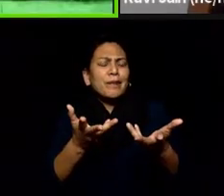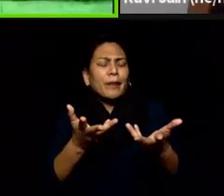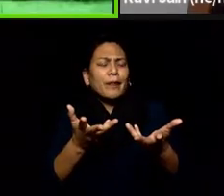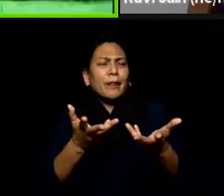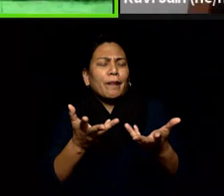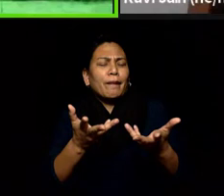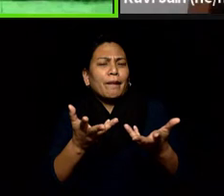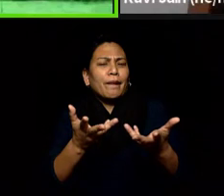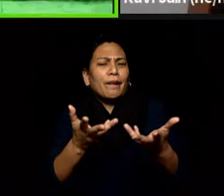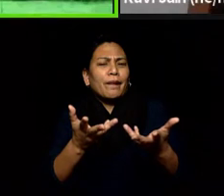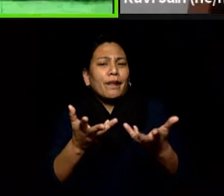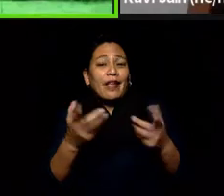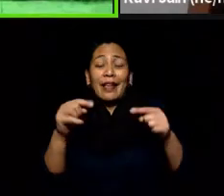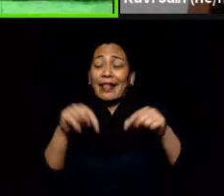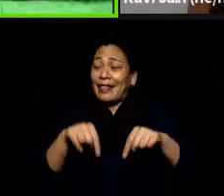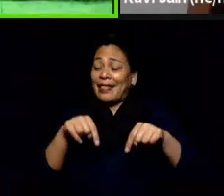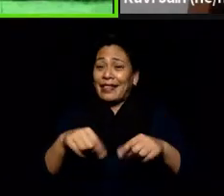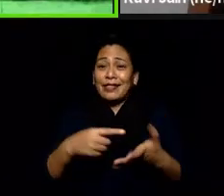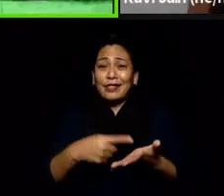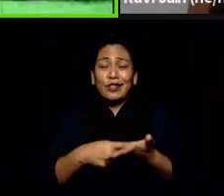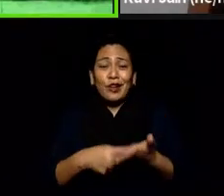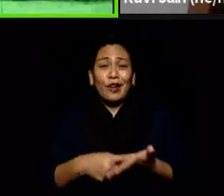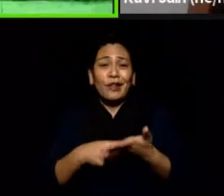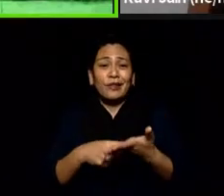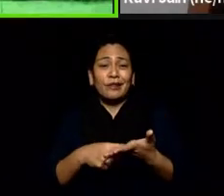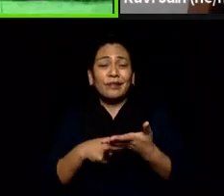is this conversation,